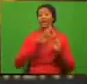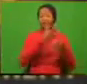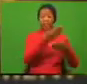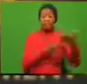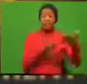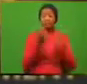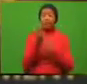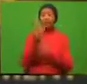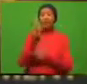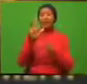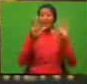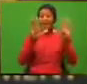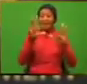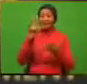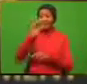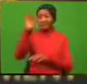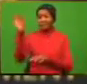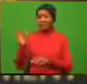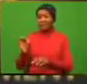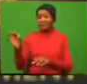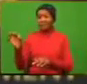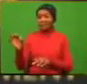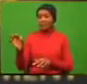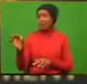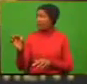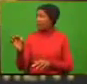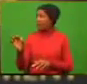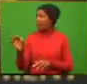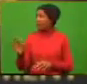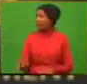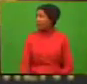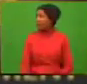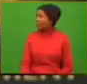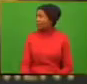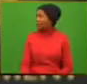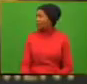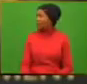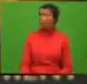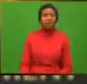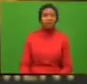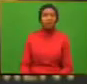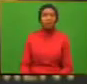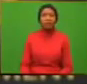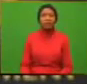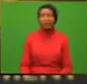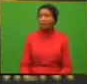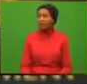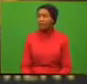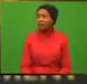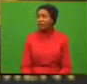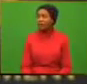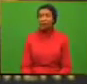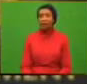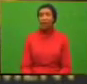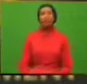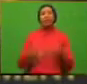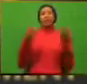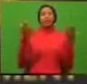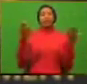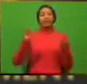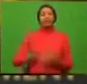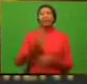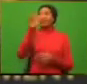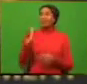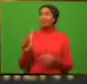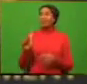80% of the country's wealth was in the hands of 10% of the population. And it is the